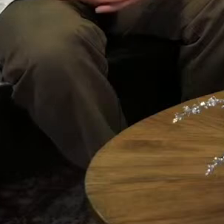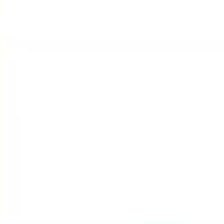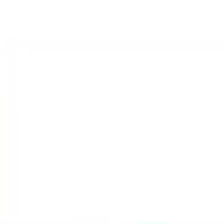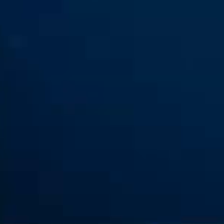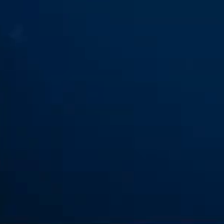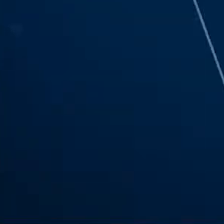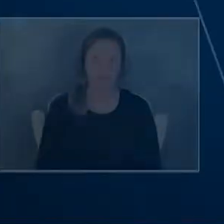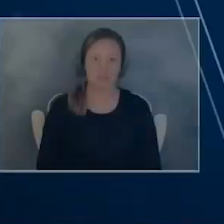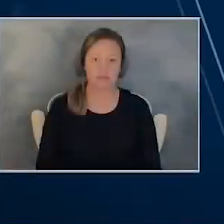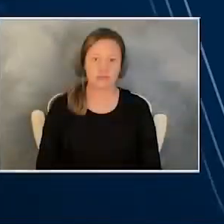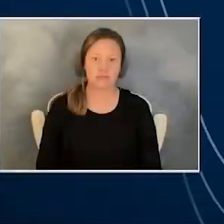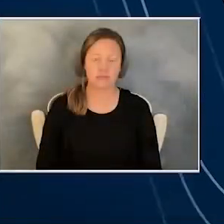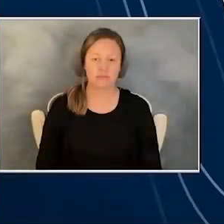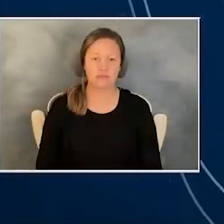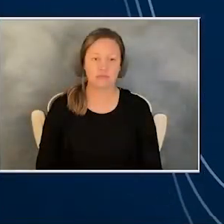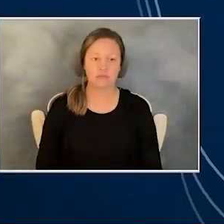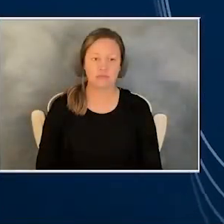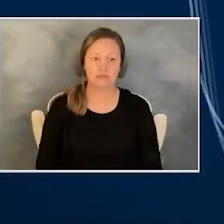Year.